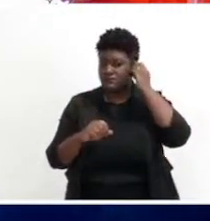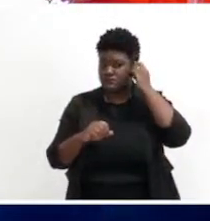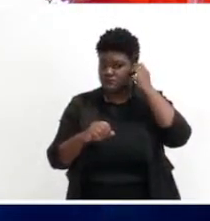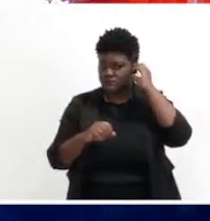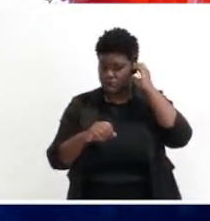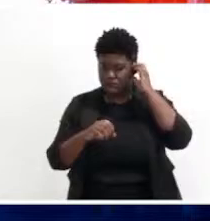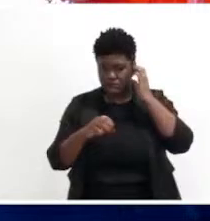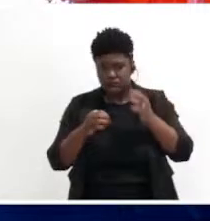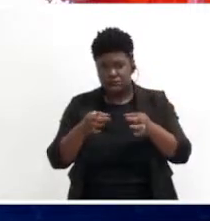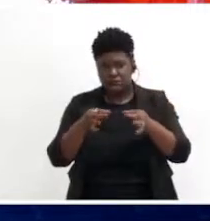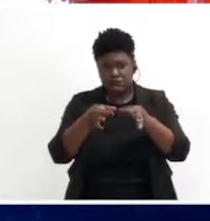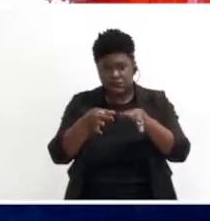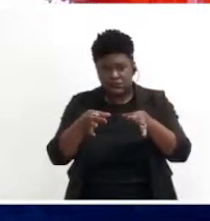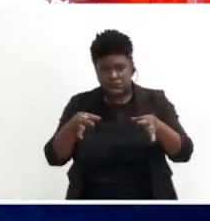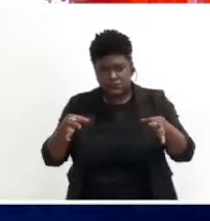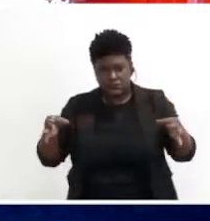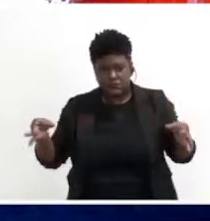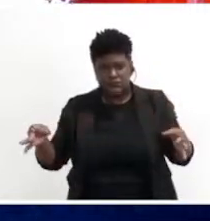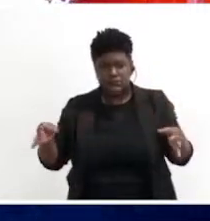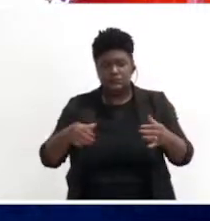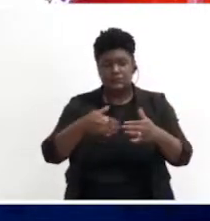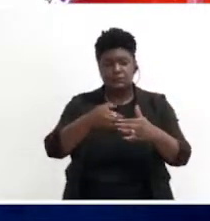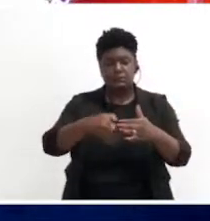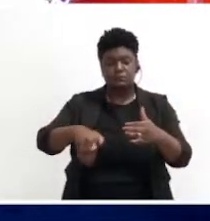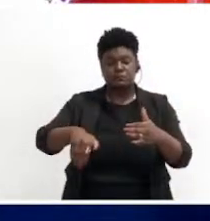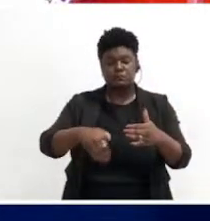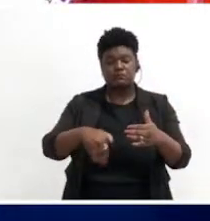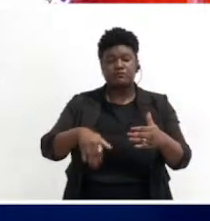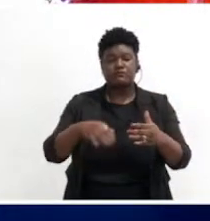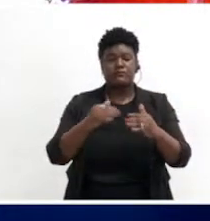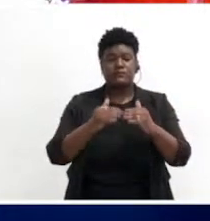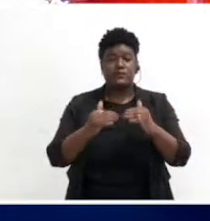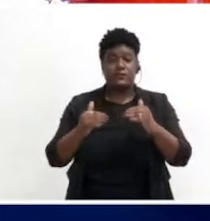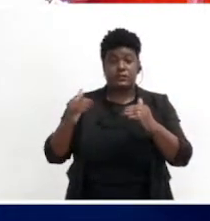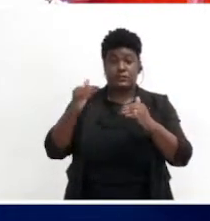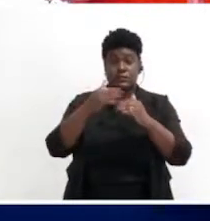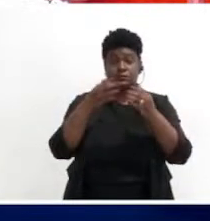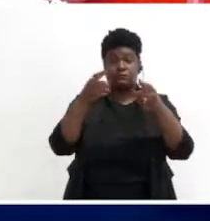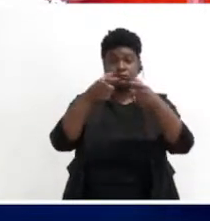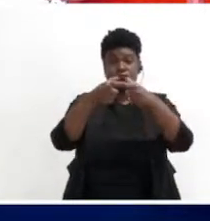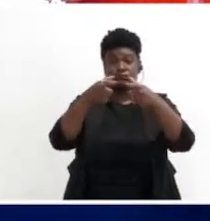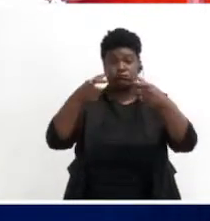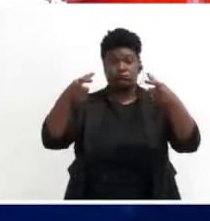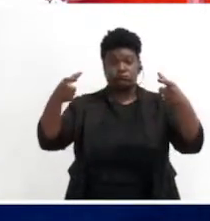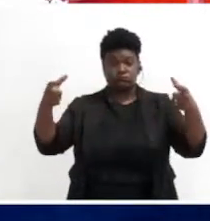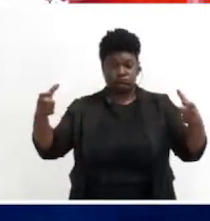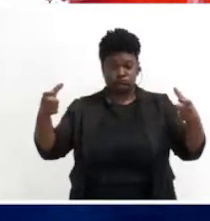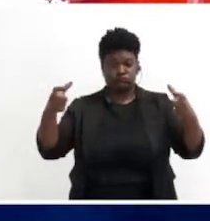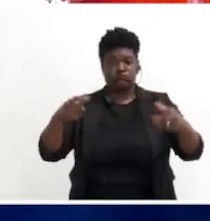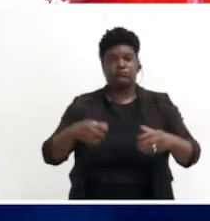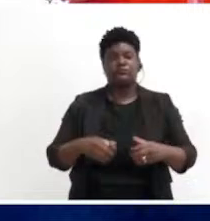out very wide at the top, kind of almost like a lily pad, I guess.